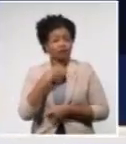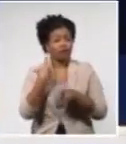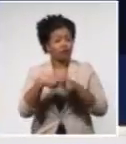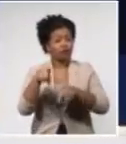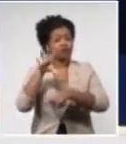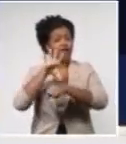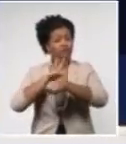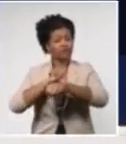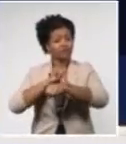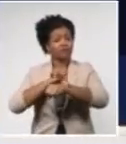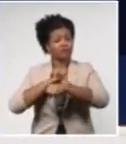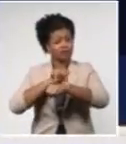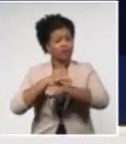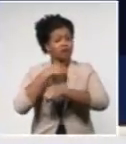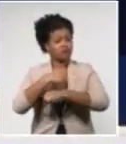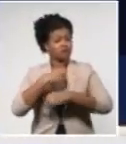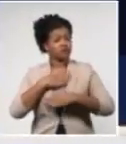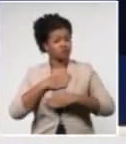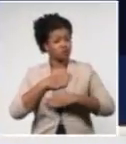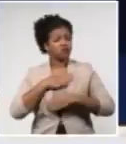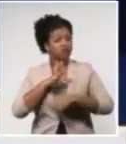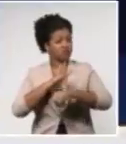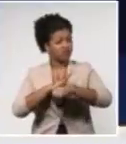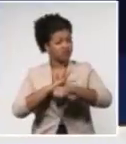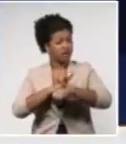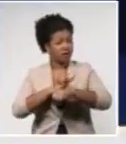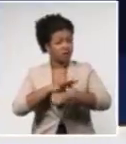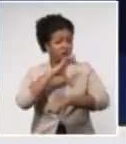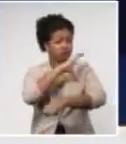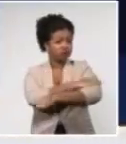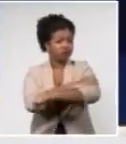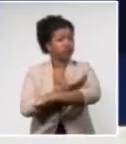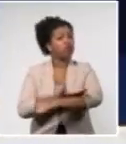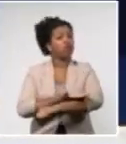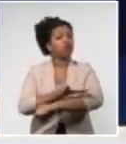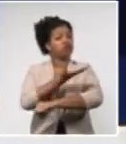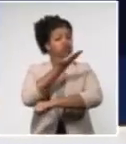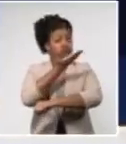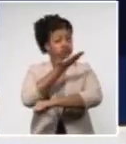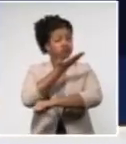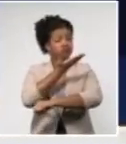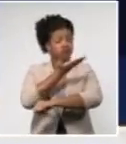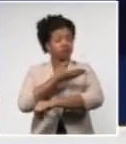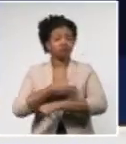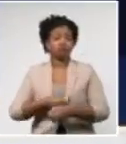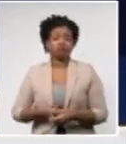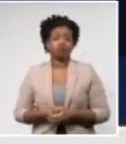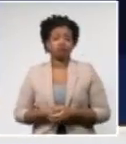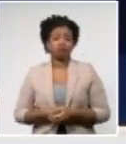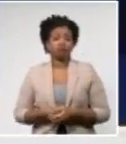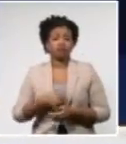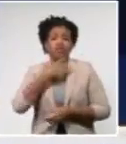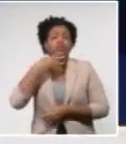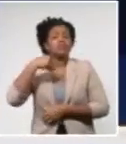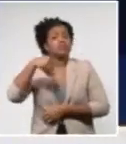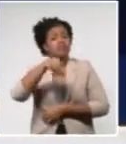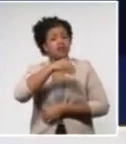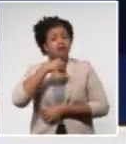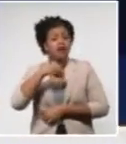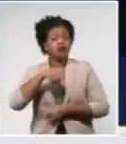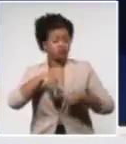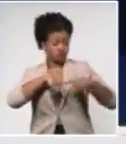conditions such as high blood pressure, ischemic heart disease,